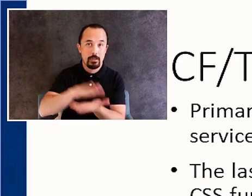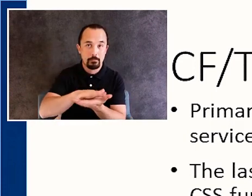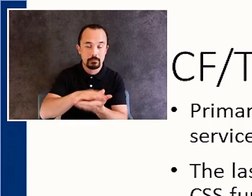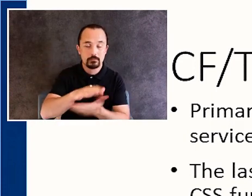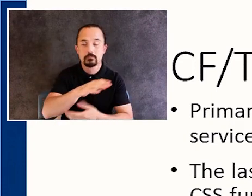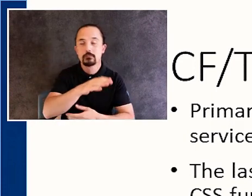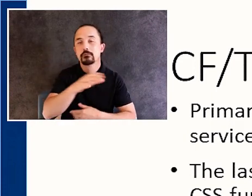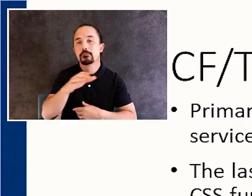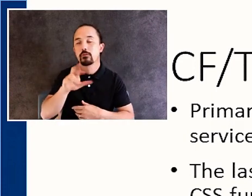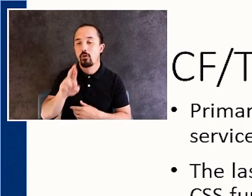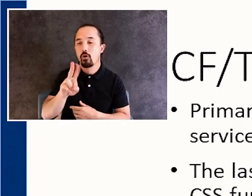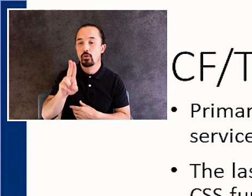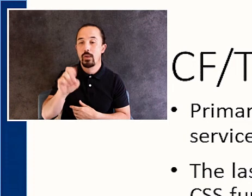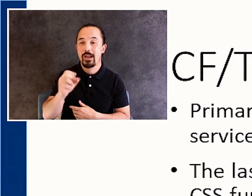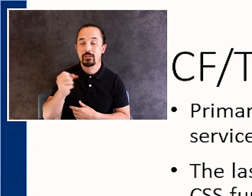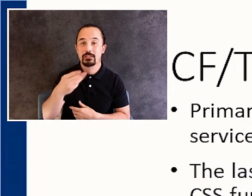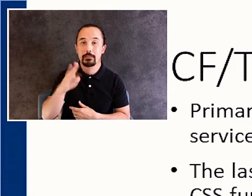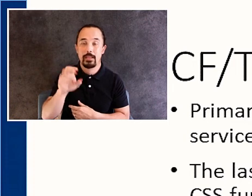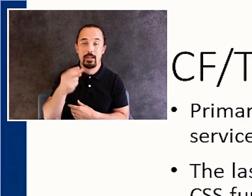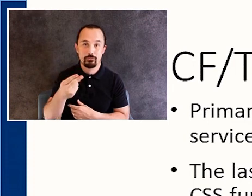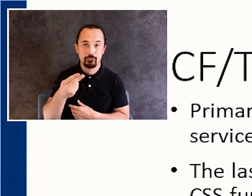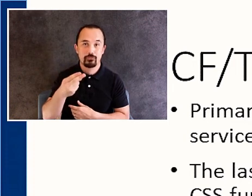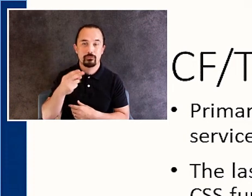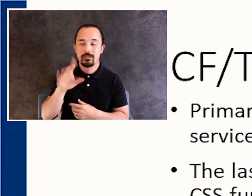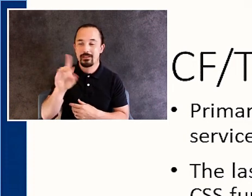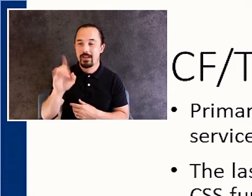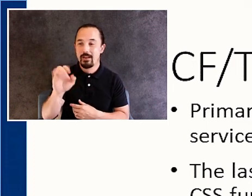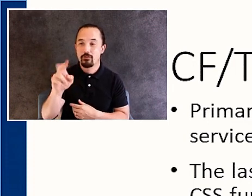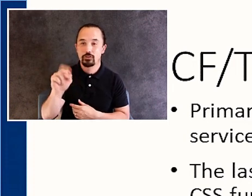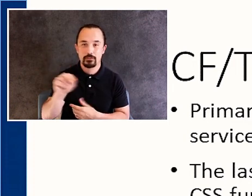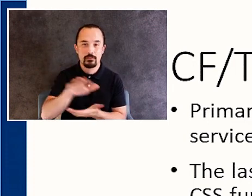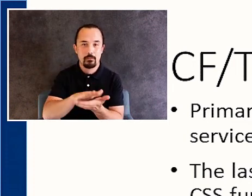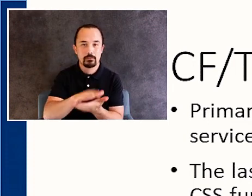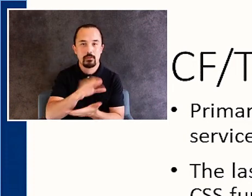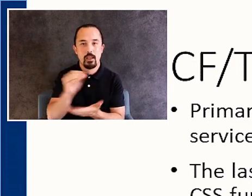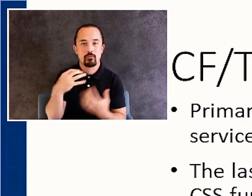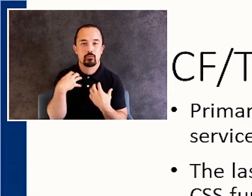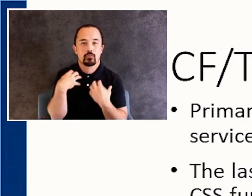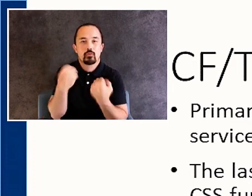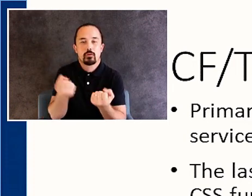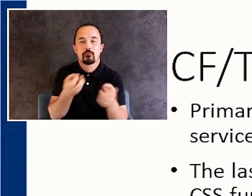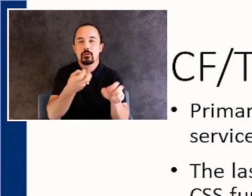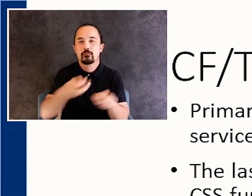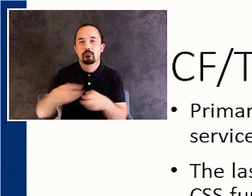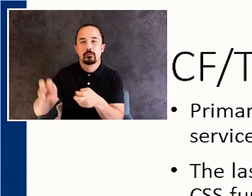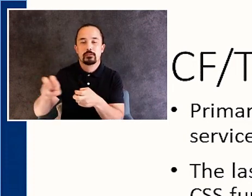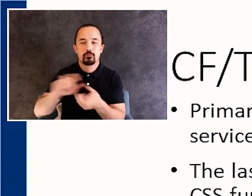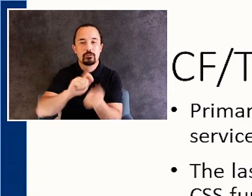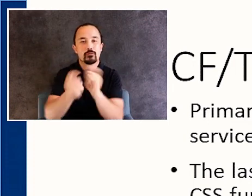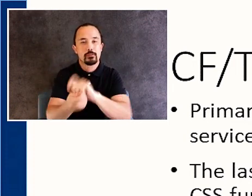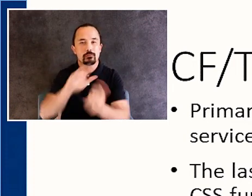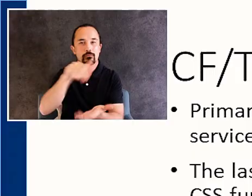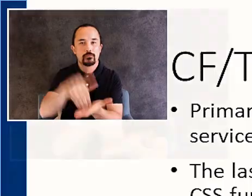an RUHS-BH diversion campus, and a Restorative Transformation Center diversion